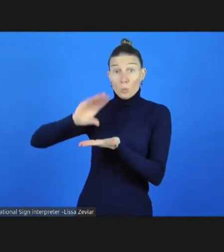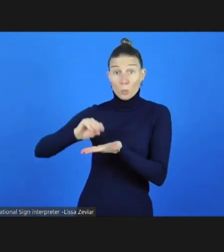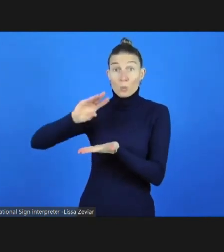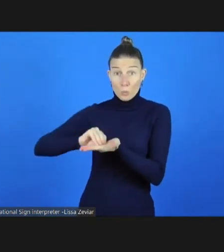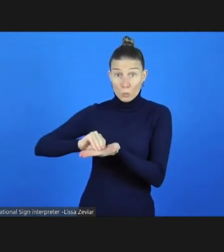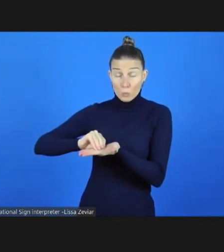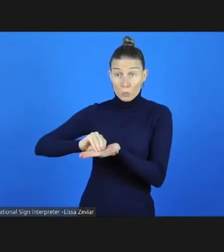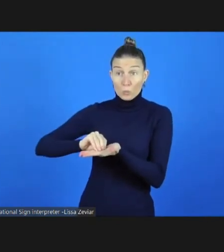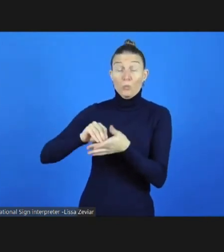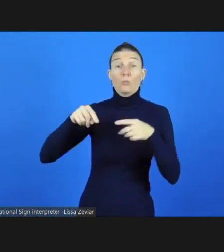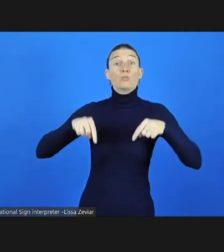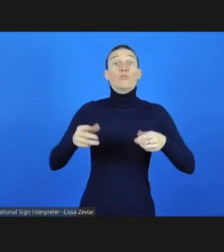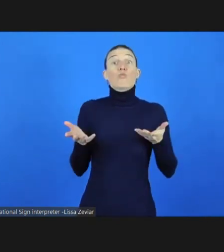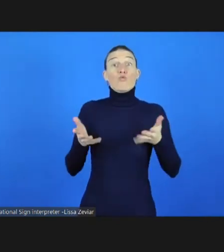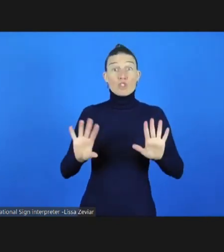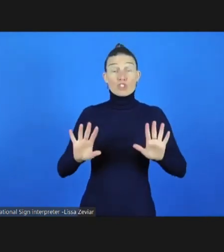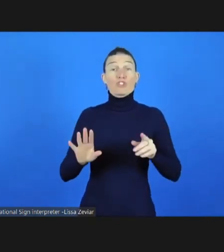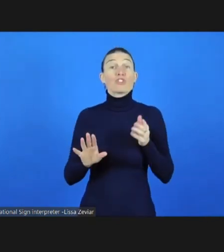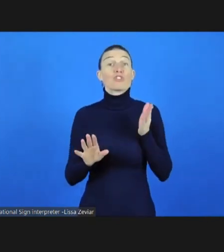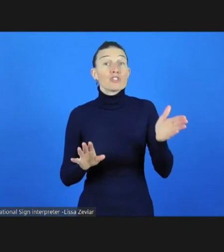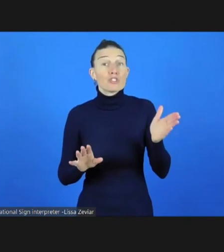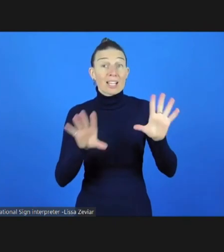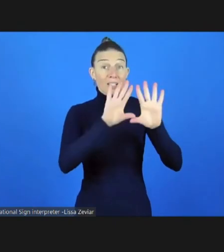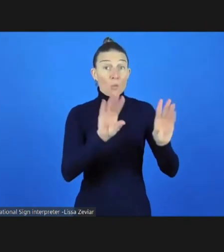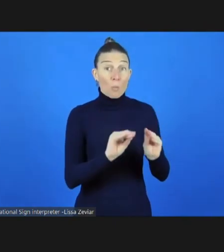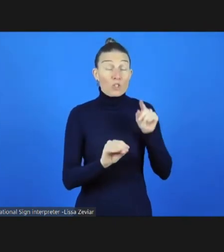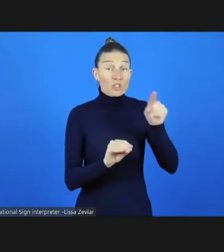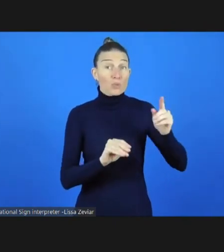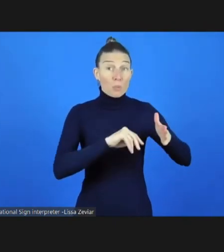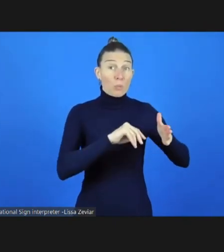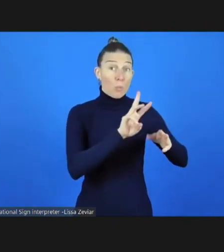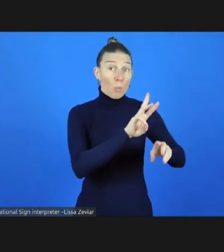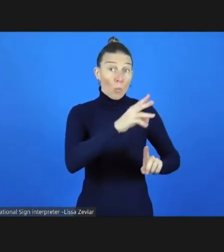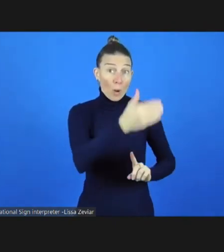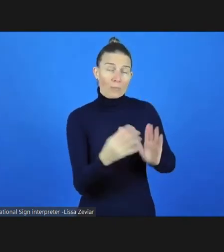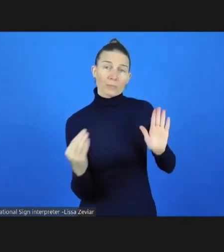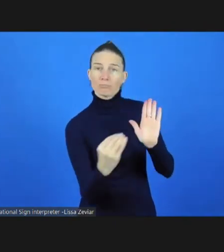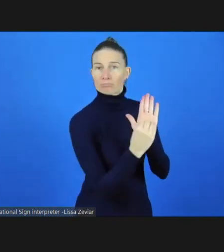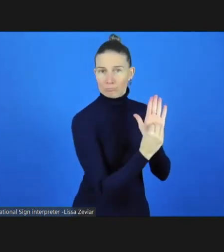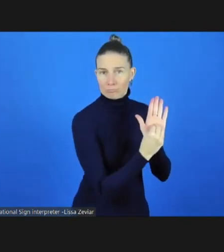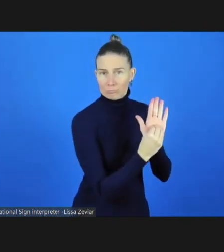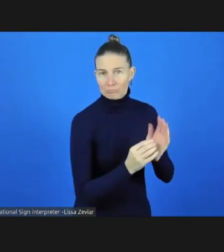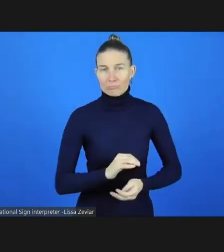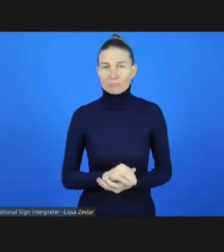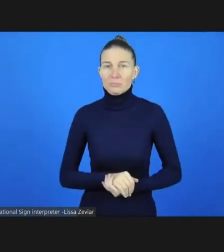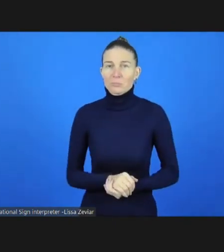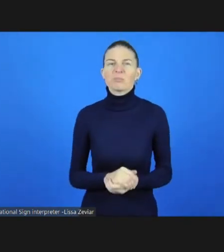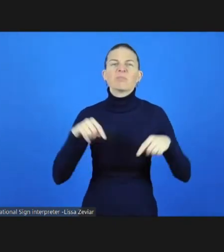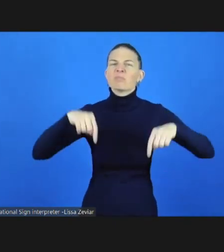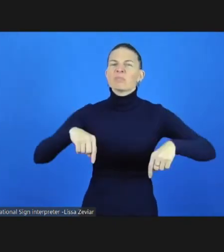available afterwards for the Zero Project website. A quick word on the format of this